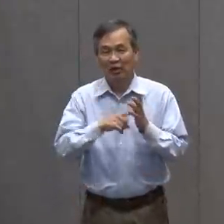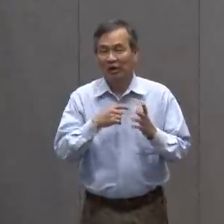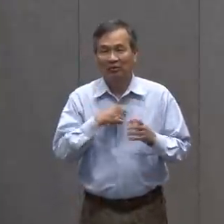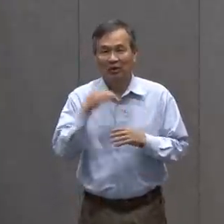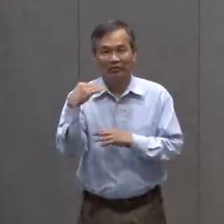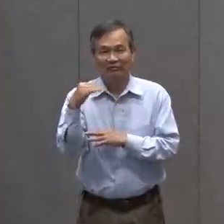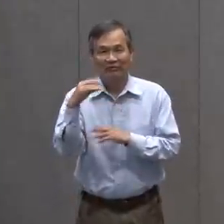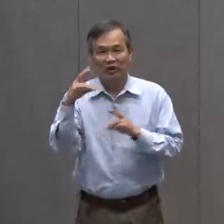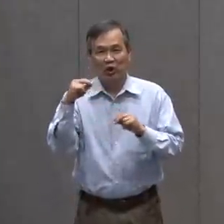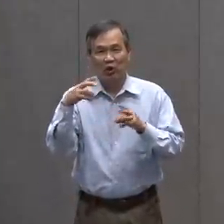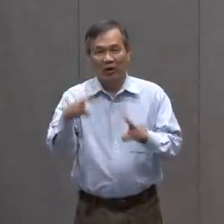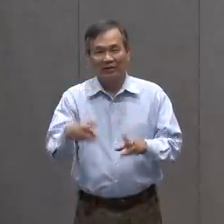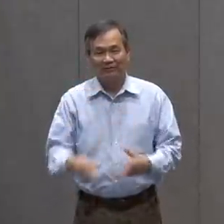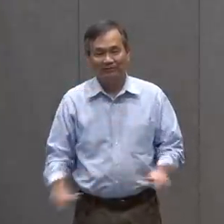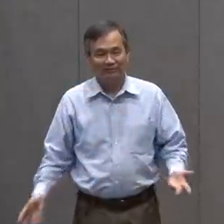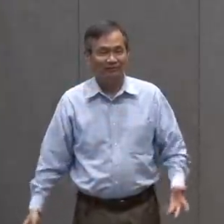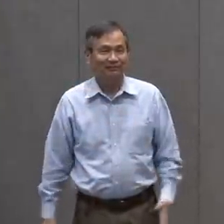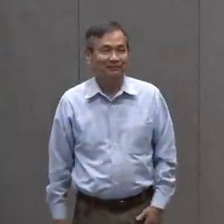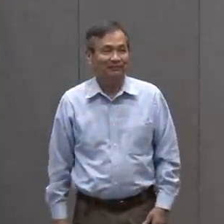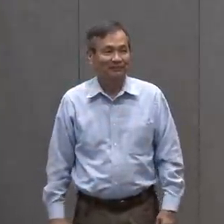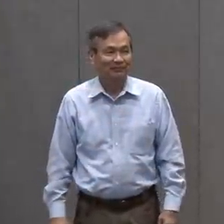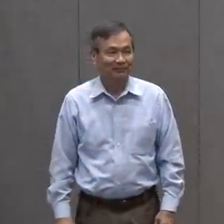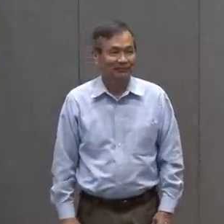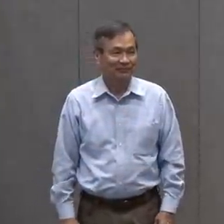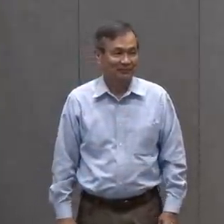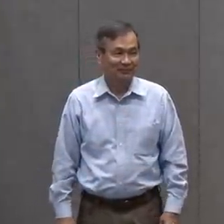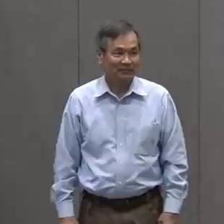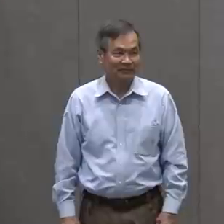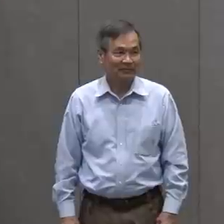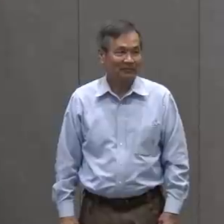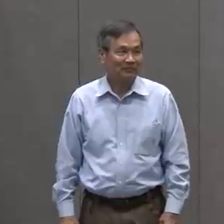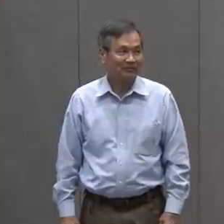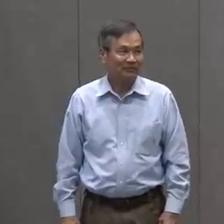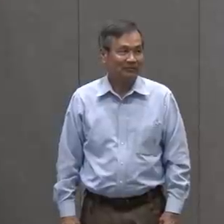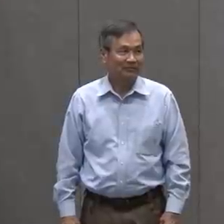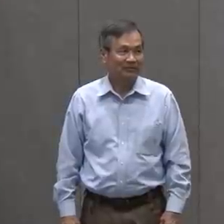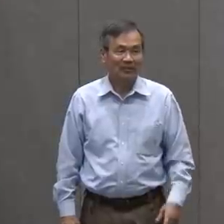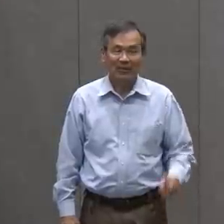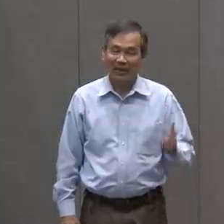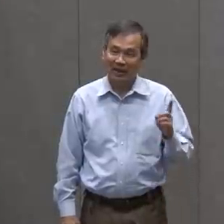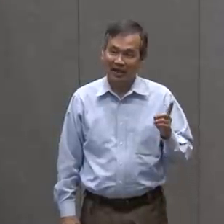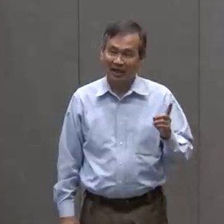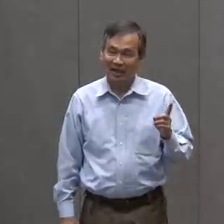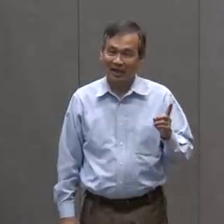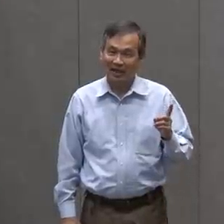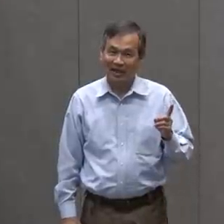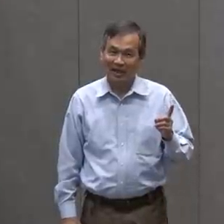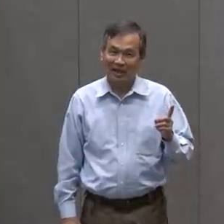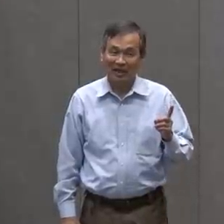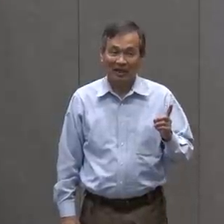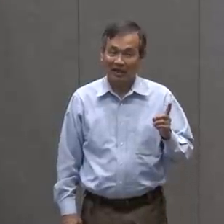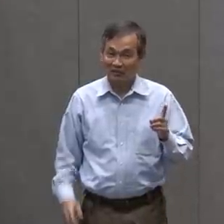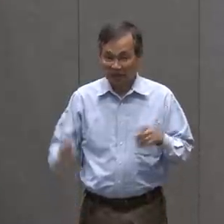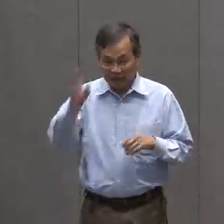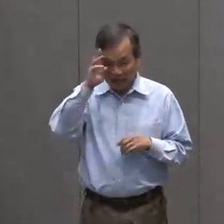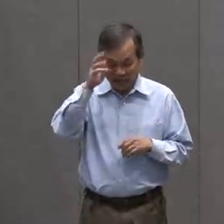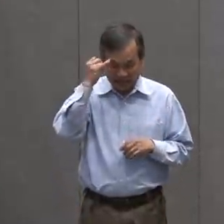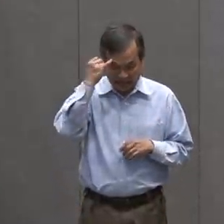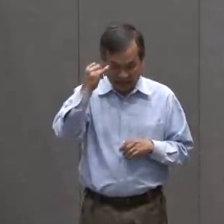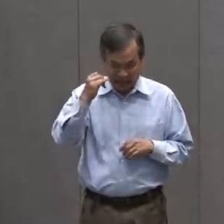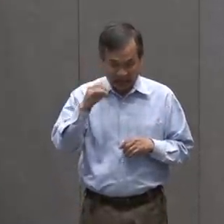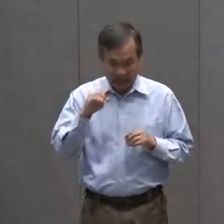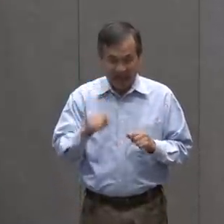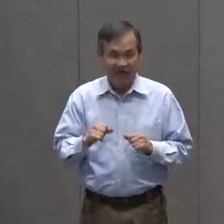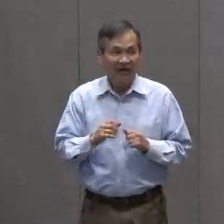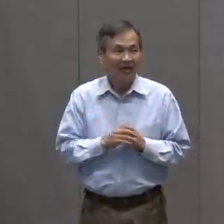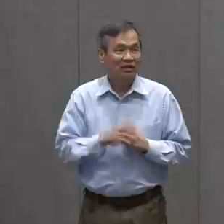to get that combo. But I would normally not give that away. Can we do a variation here? Because I would have it if I